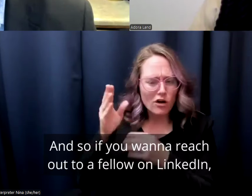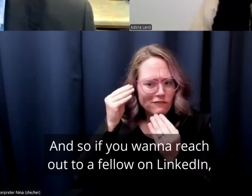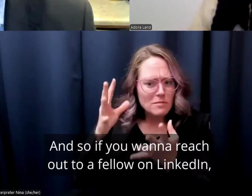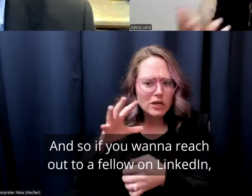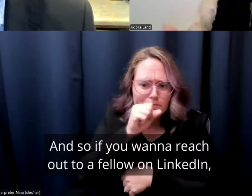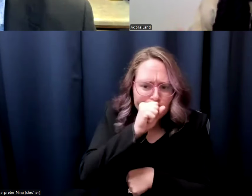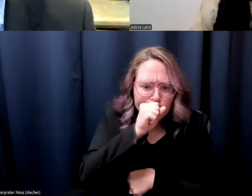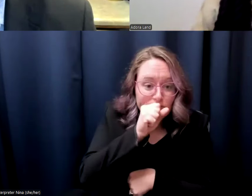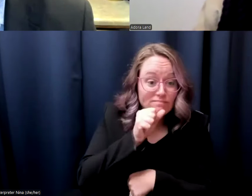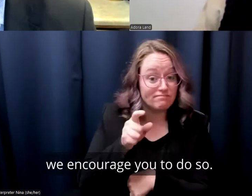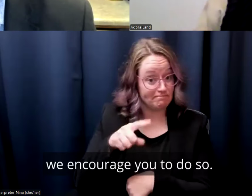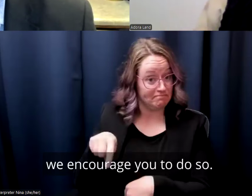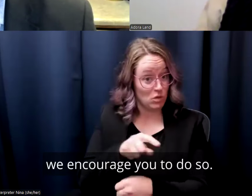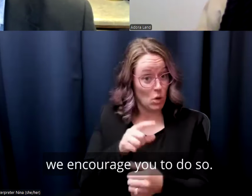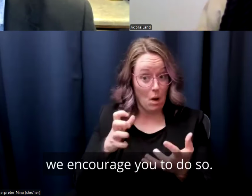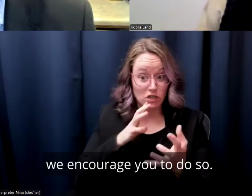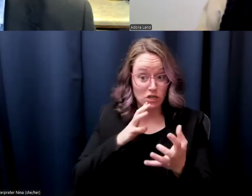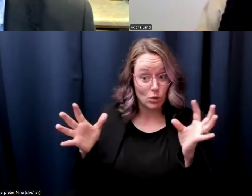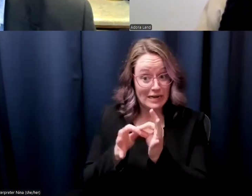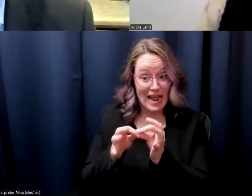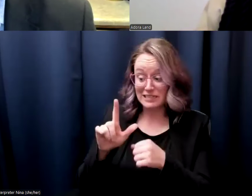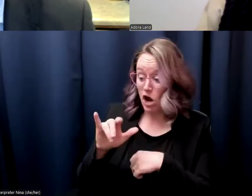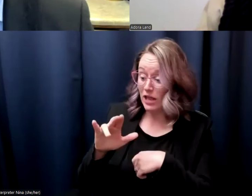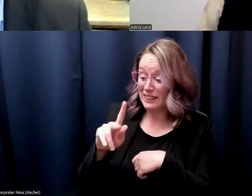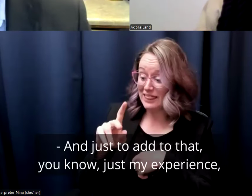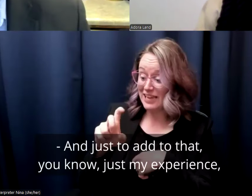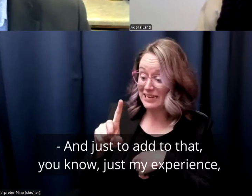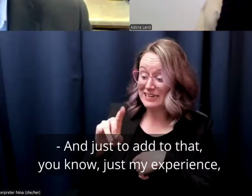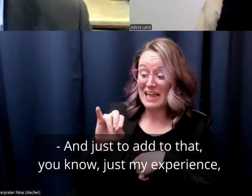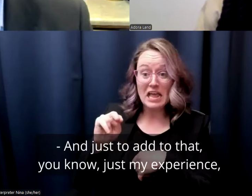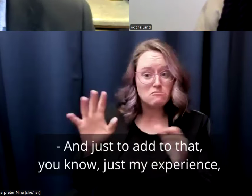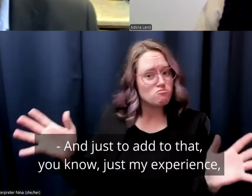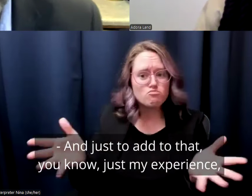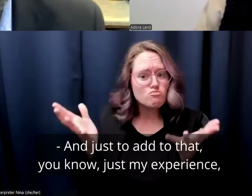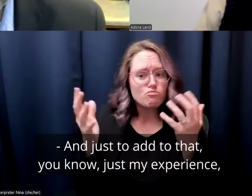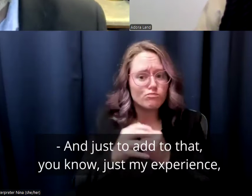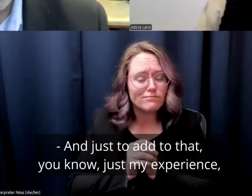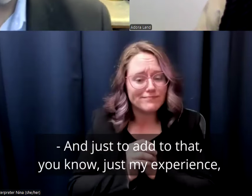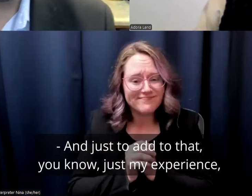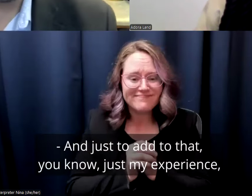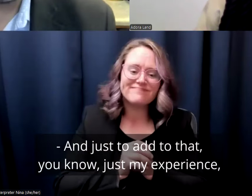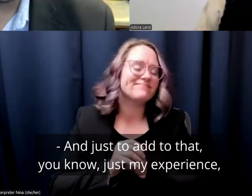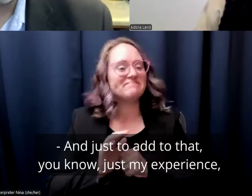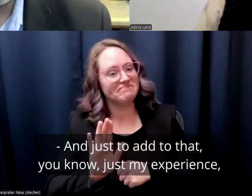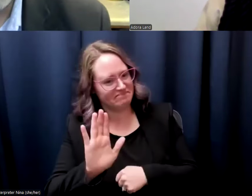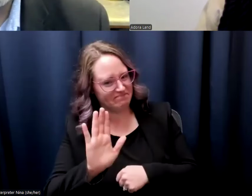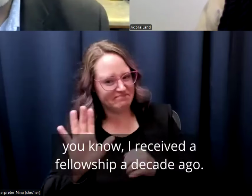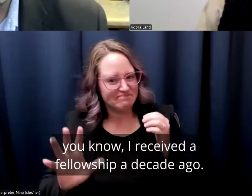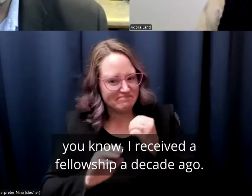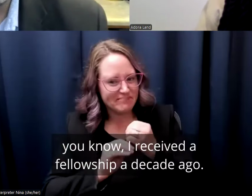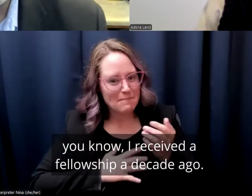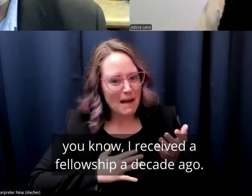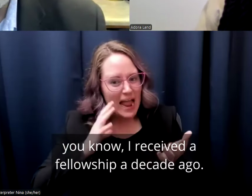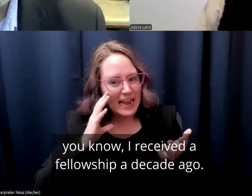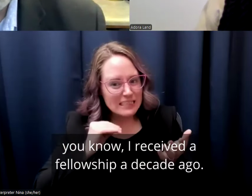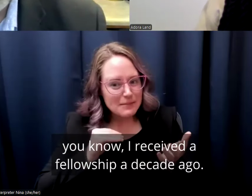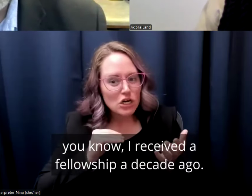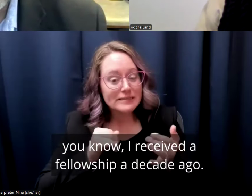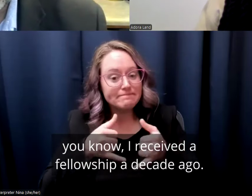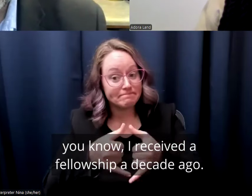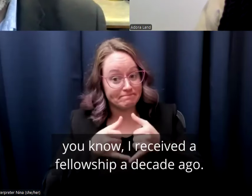on LinkedIn, we encourage you to do so. And just to add to that, just my experience, I received a fellowship